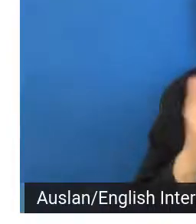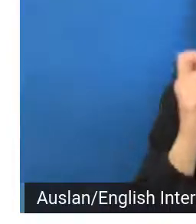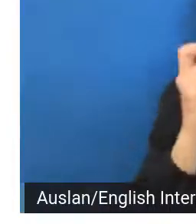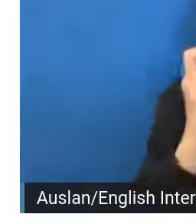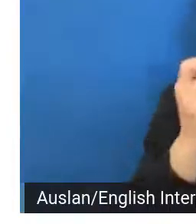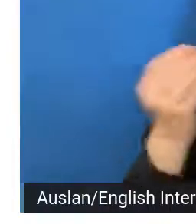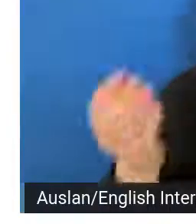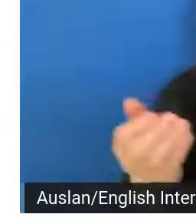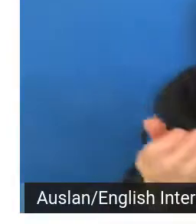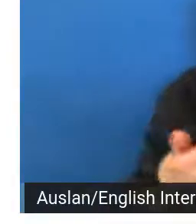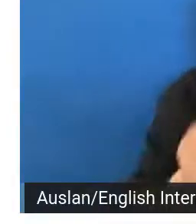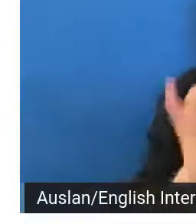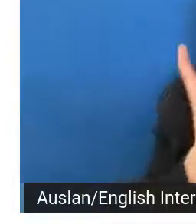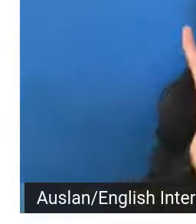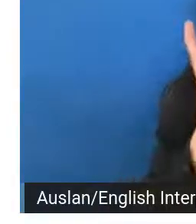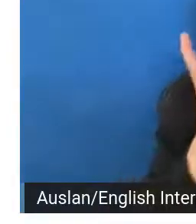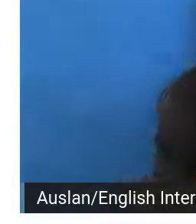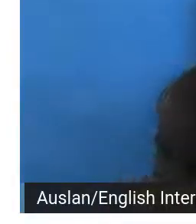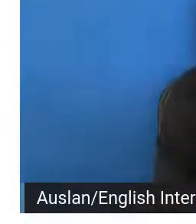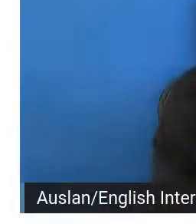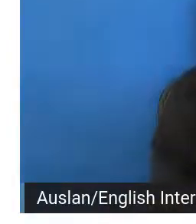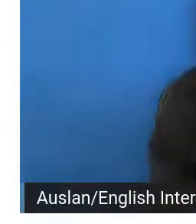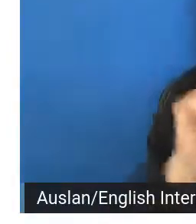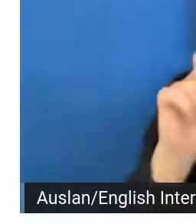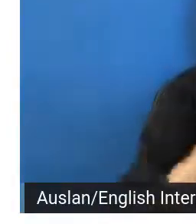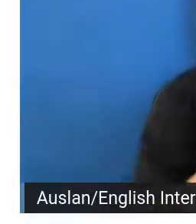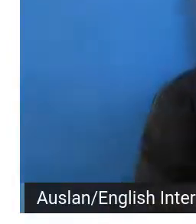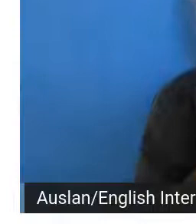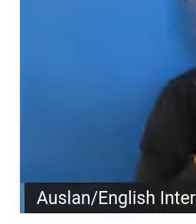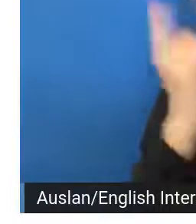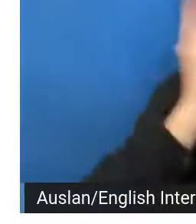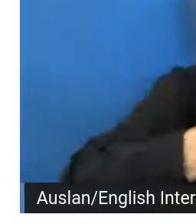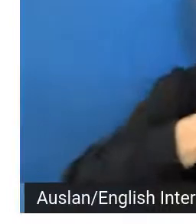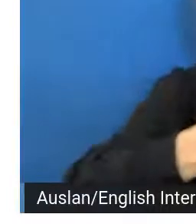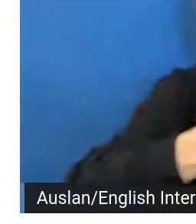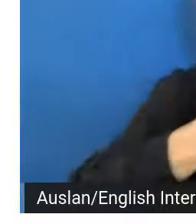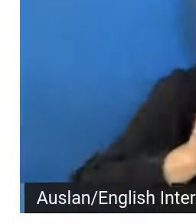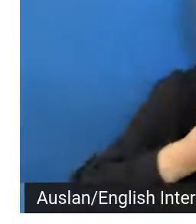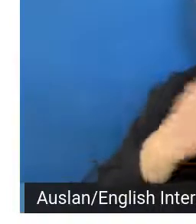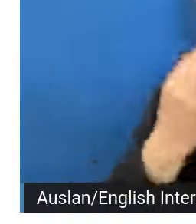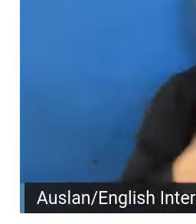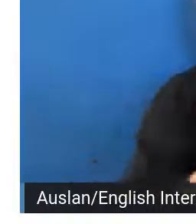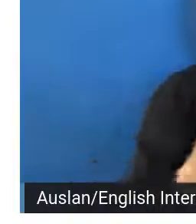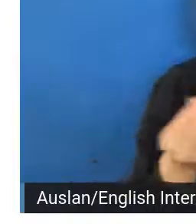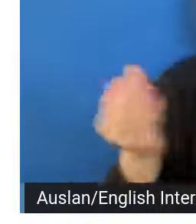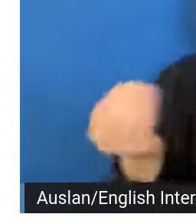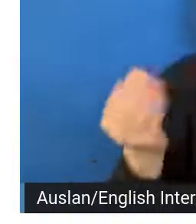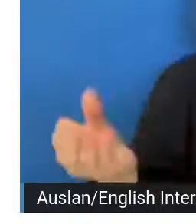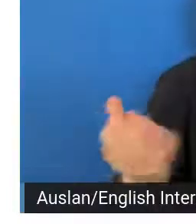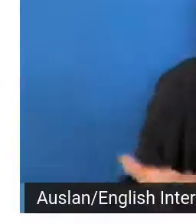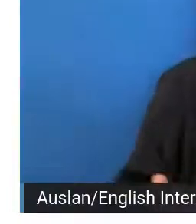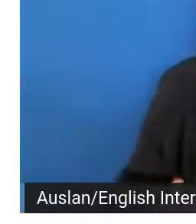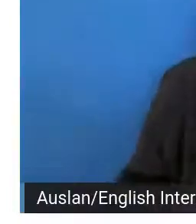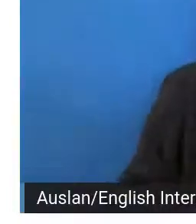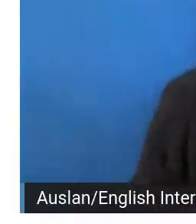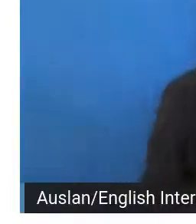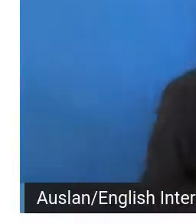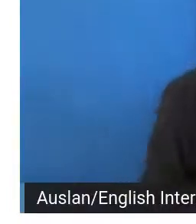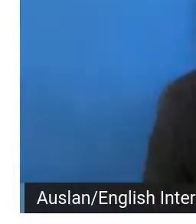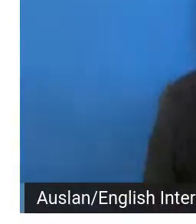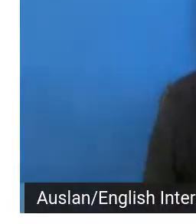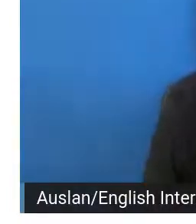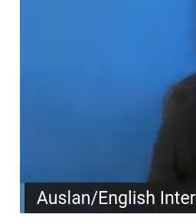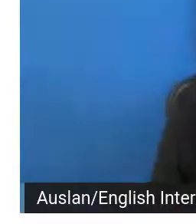of the book. Get in fast because I've got relatives that need them, and I'm going to enter myself. I'm not sure